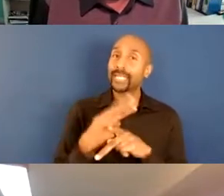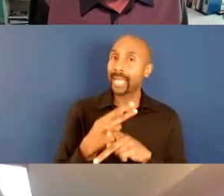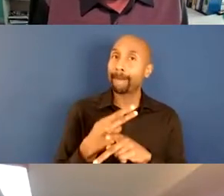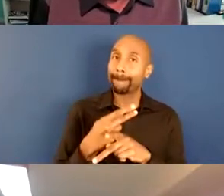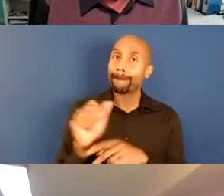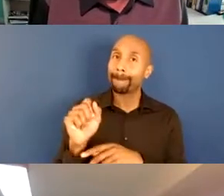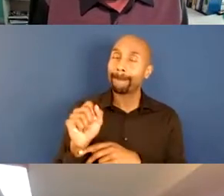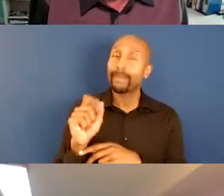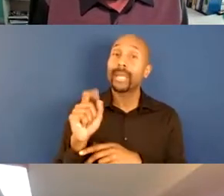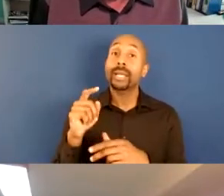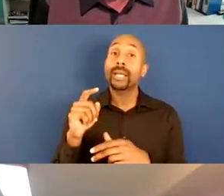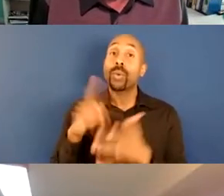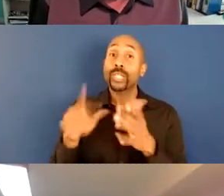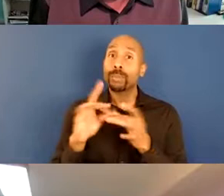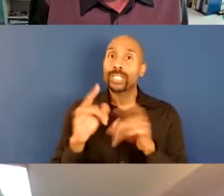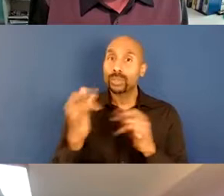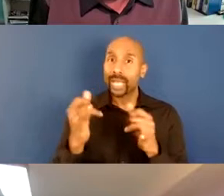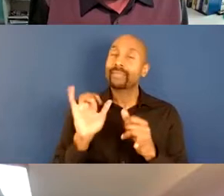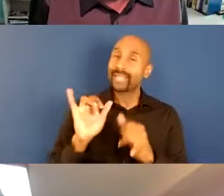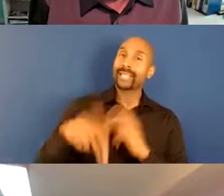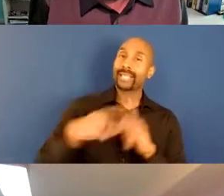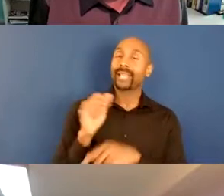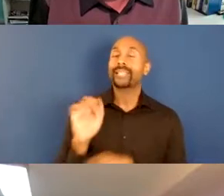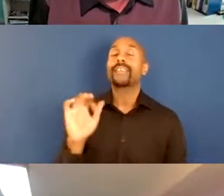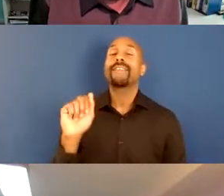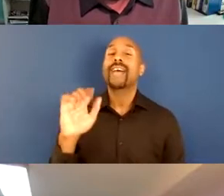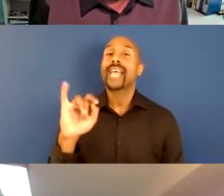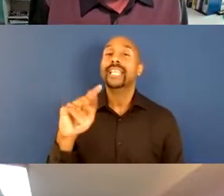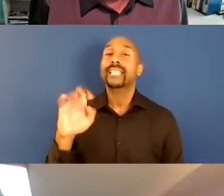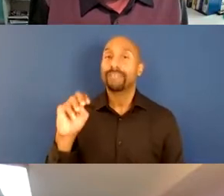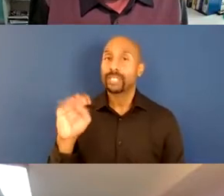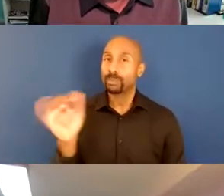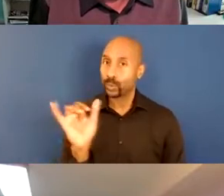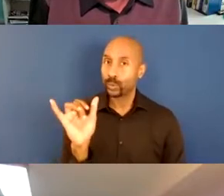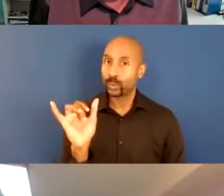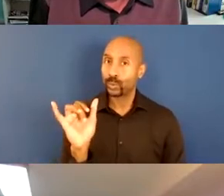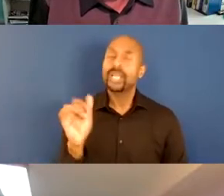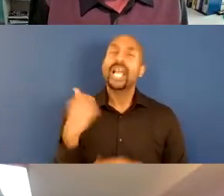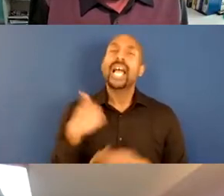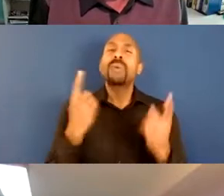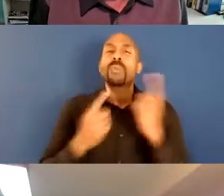I wonder to what extent we need to sort of, you know, defetishize